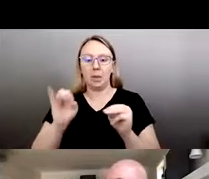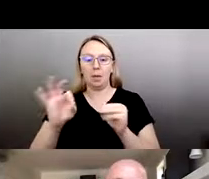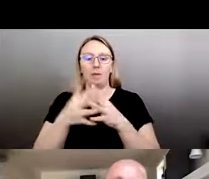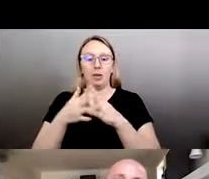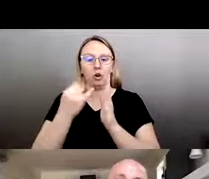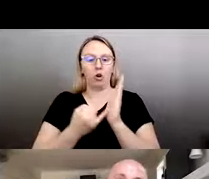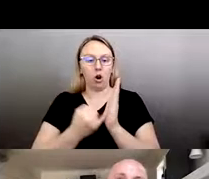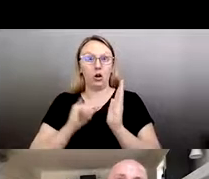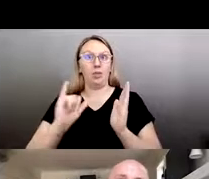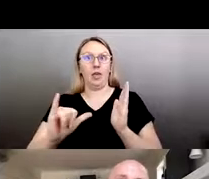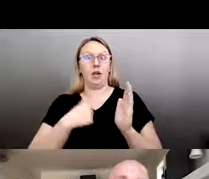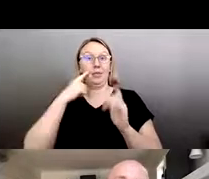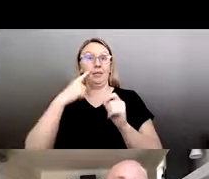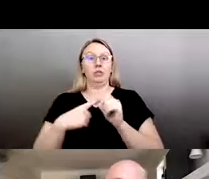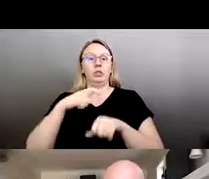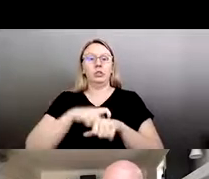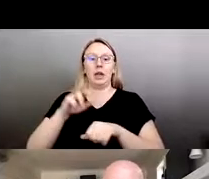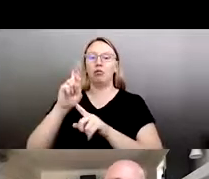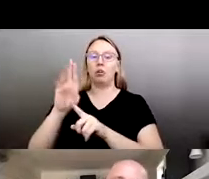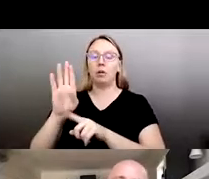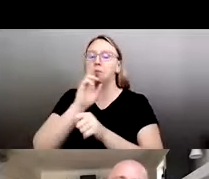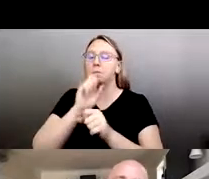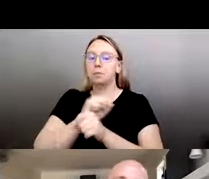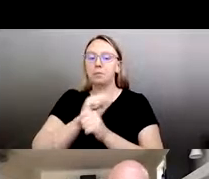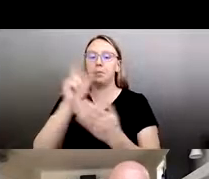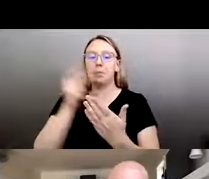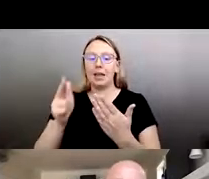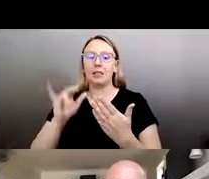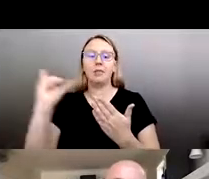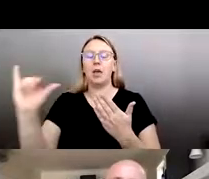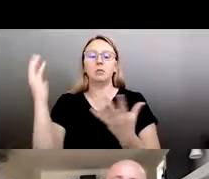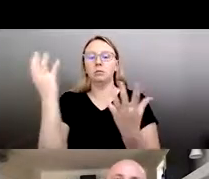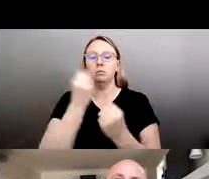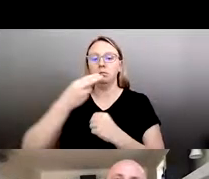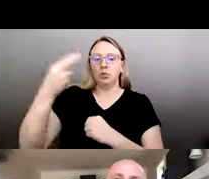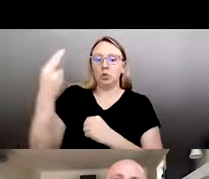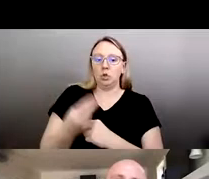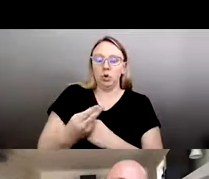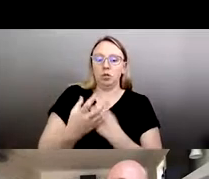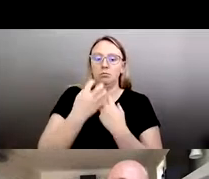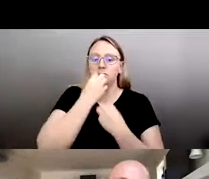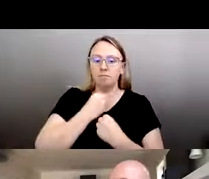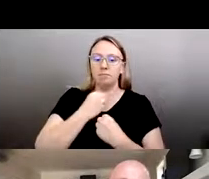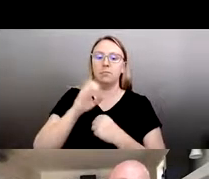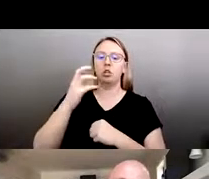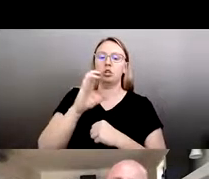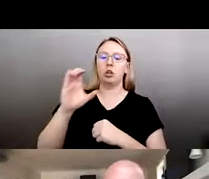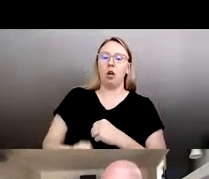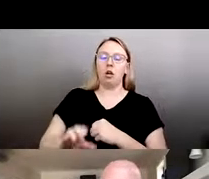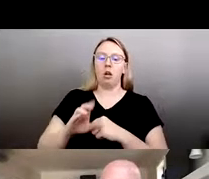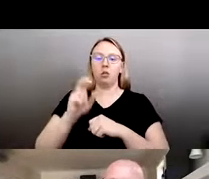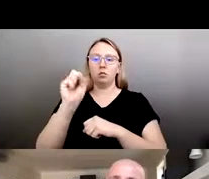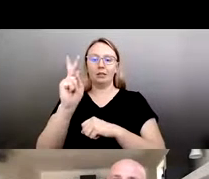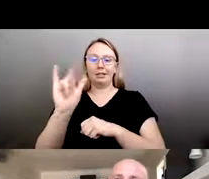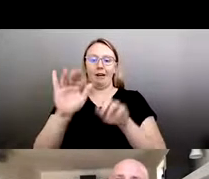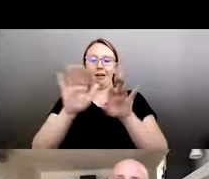iconic Chicago skyline. And so you can see something that he began painting over and over again. You can also see some of his most